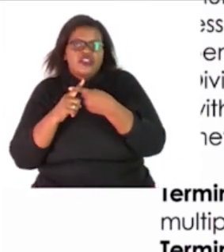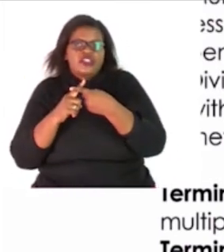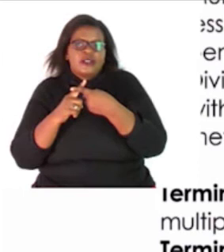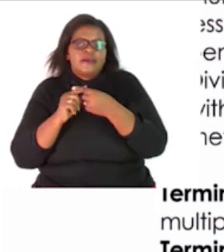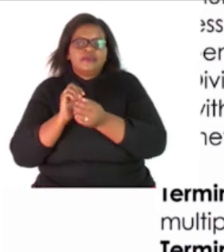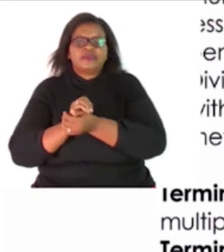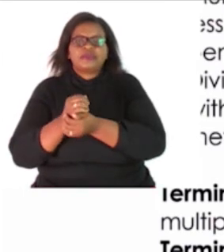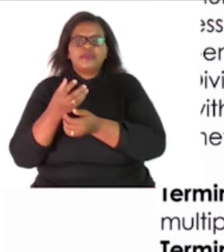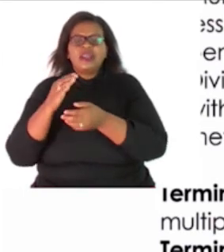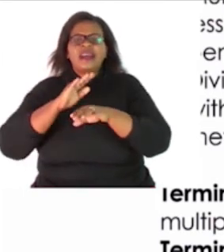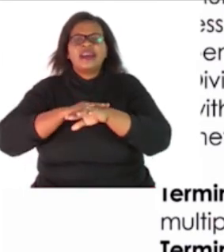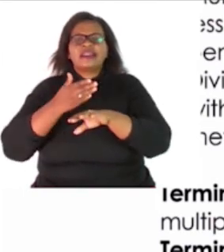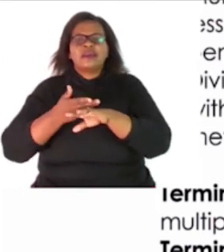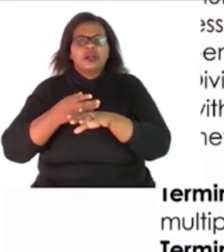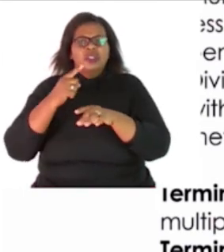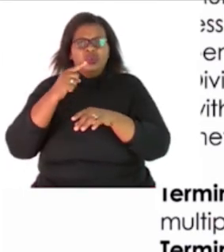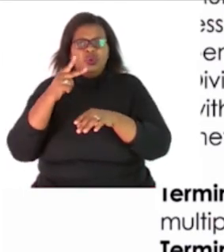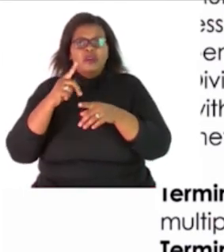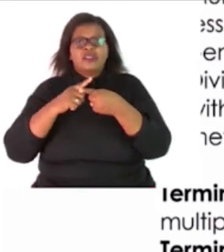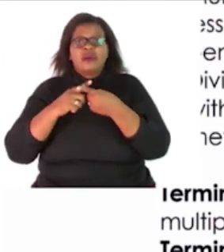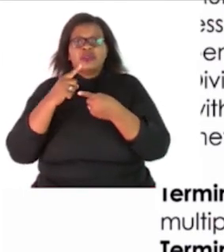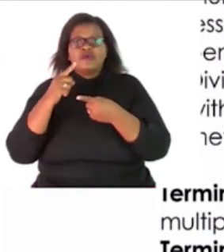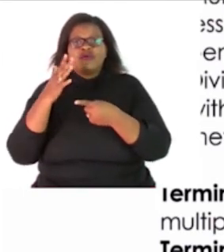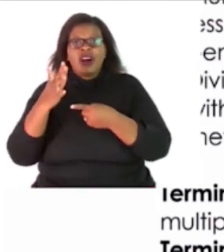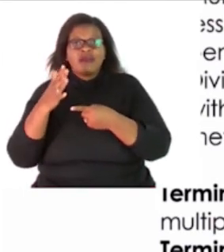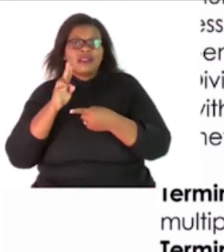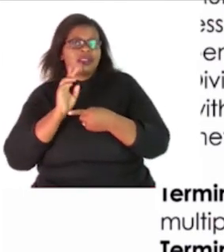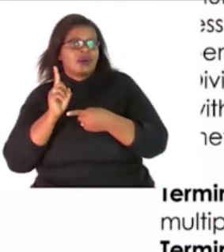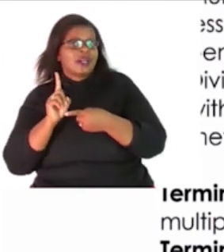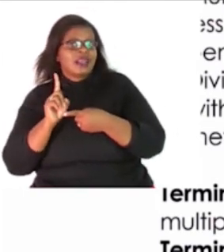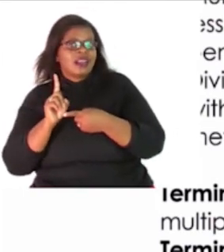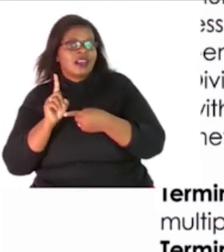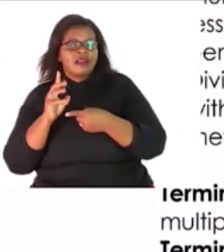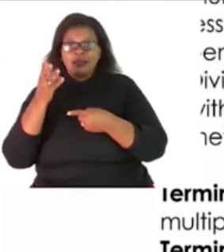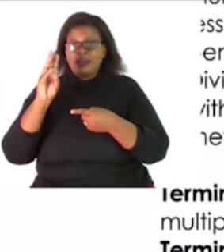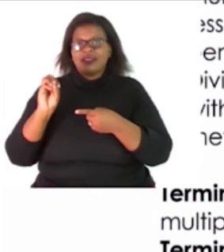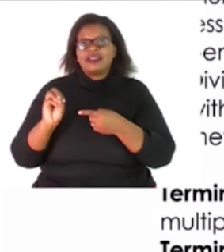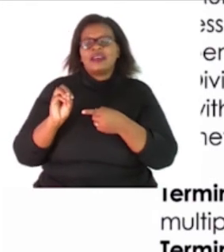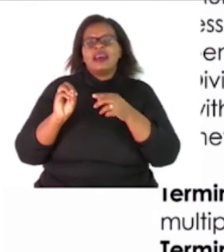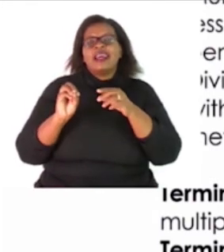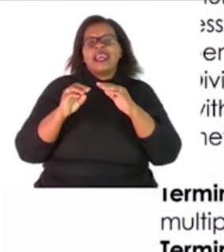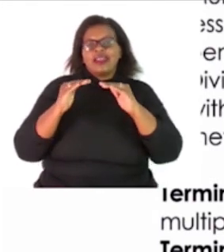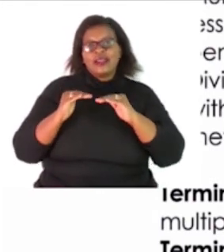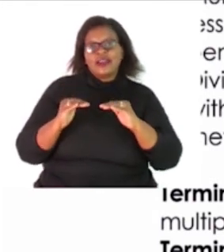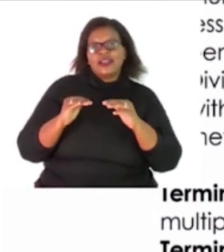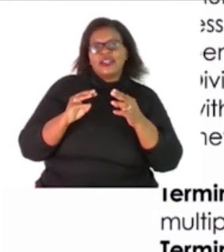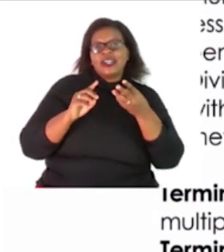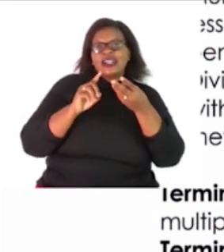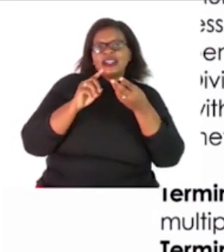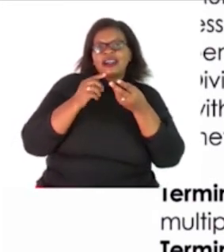For example, 12 times 5. What is our answer? 60. 6